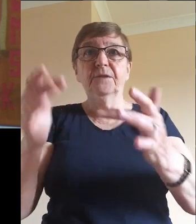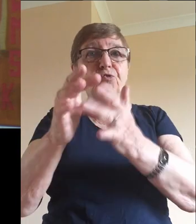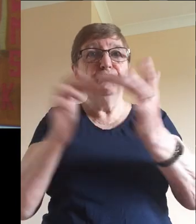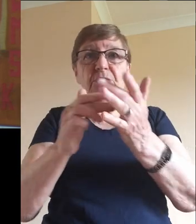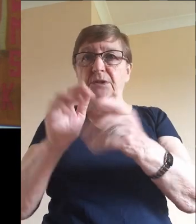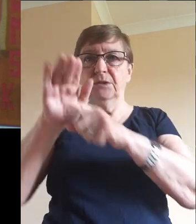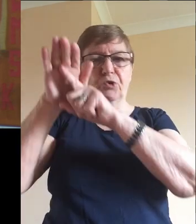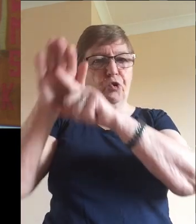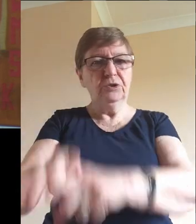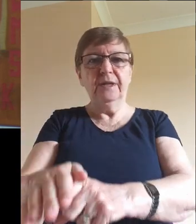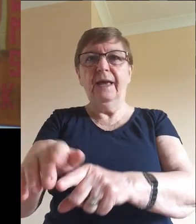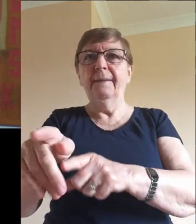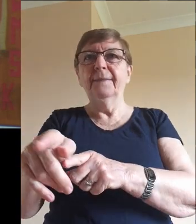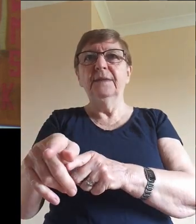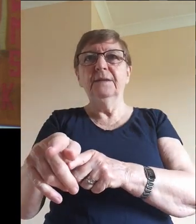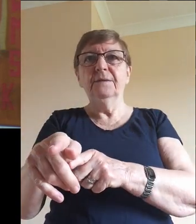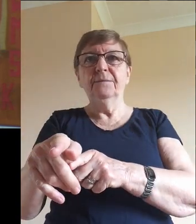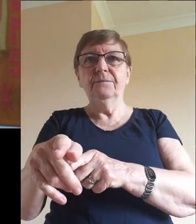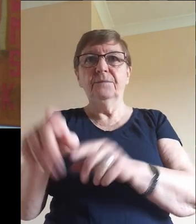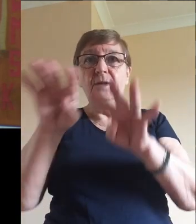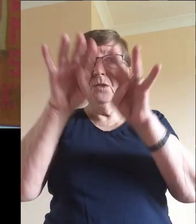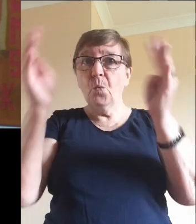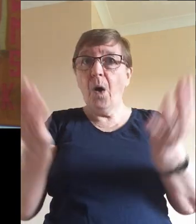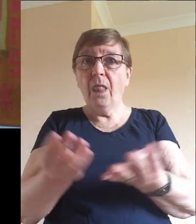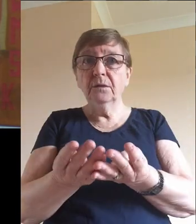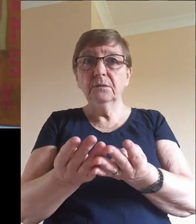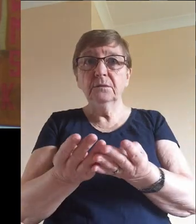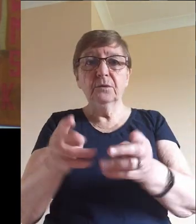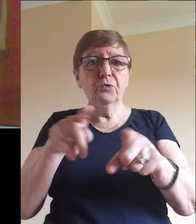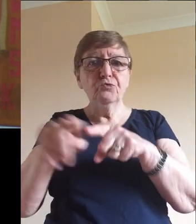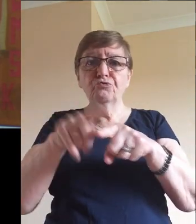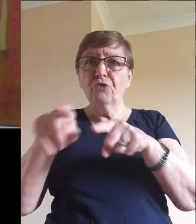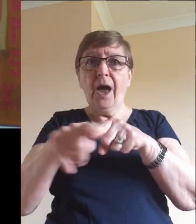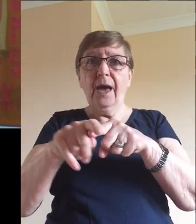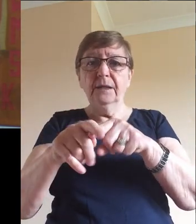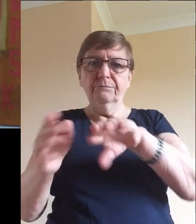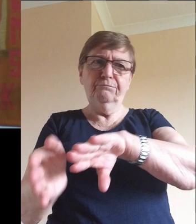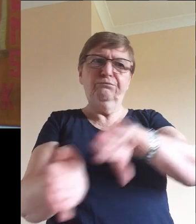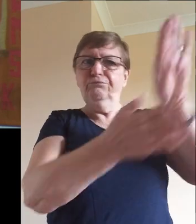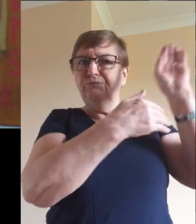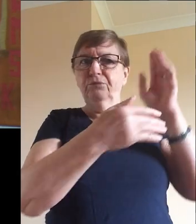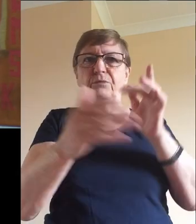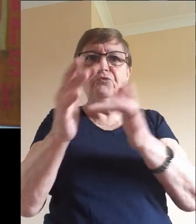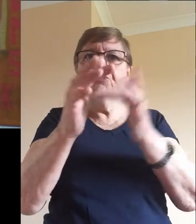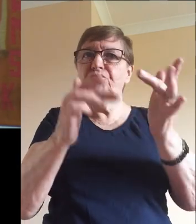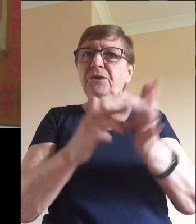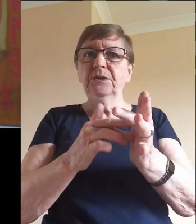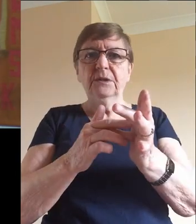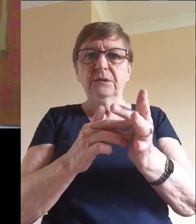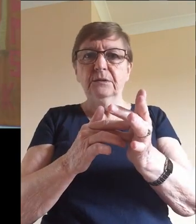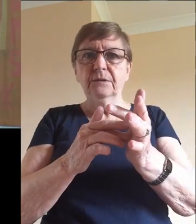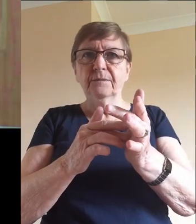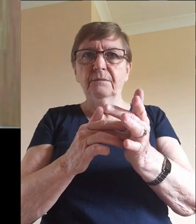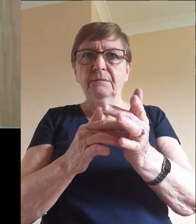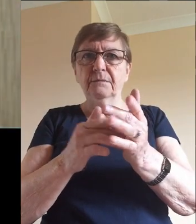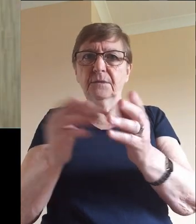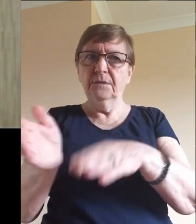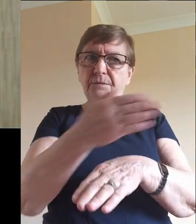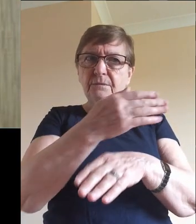condemned. The world tried to do away with him, to push him to the side, to have